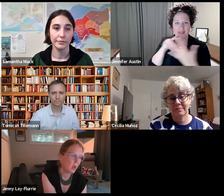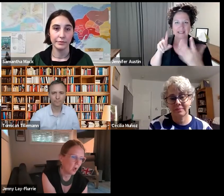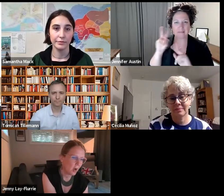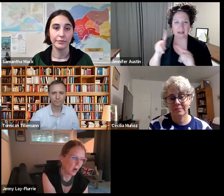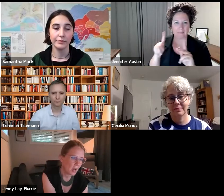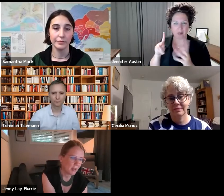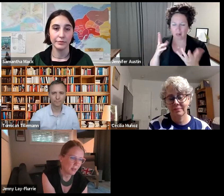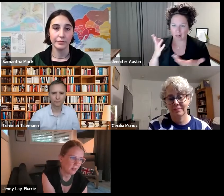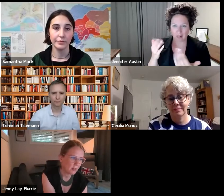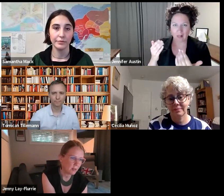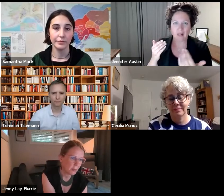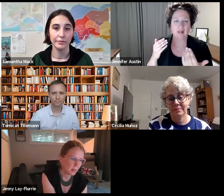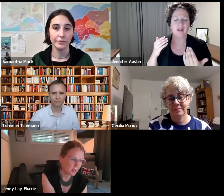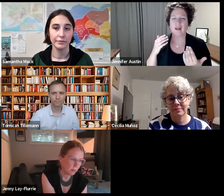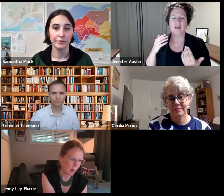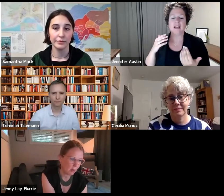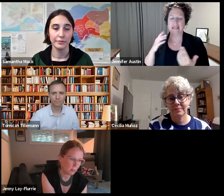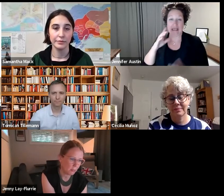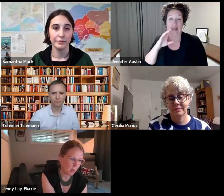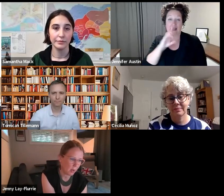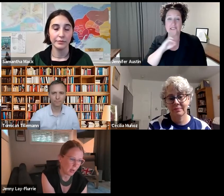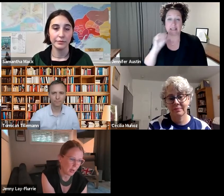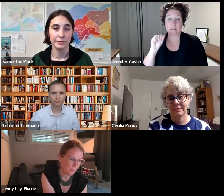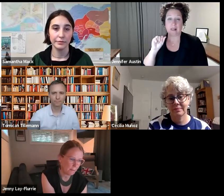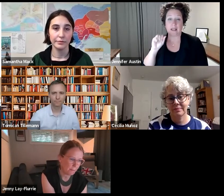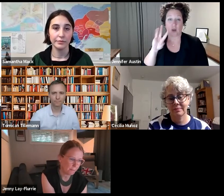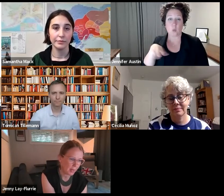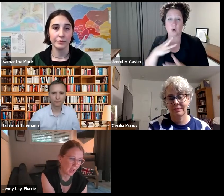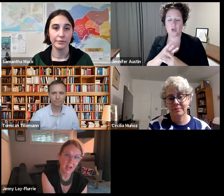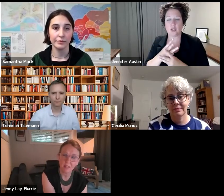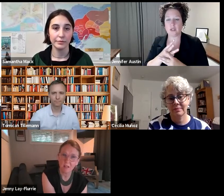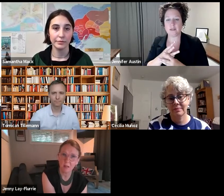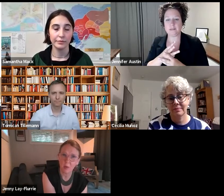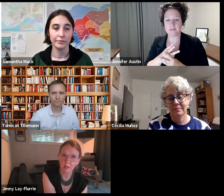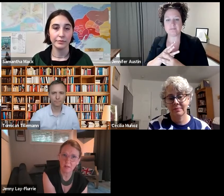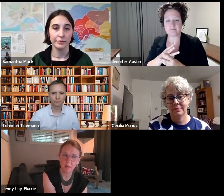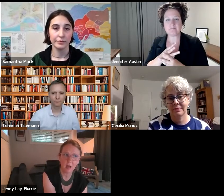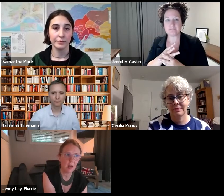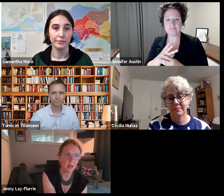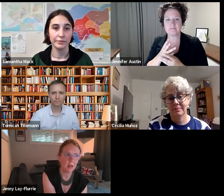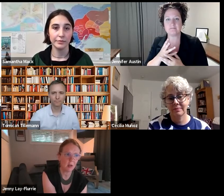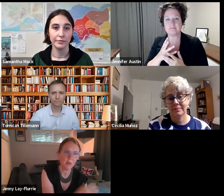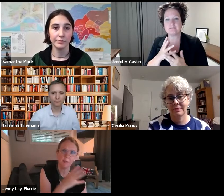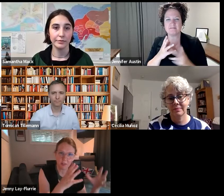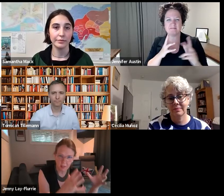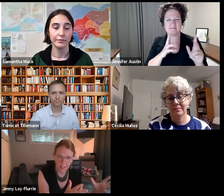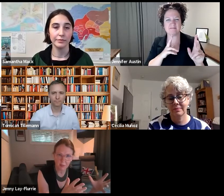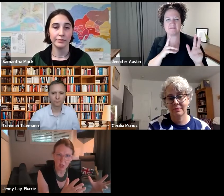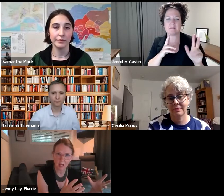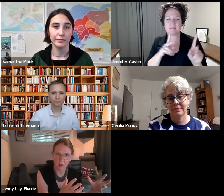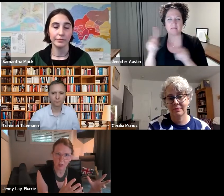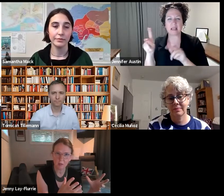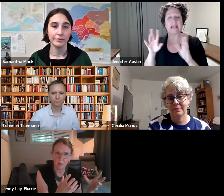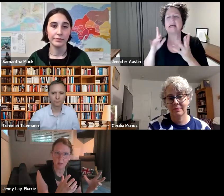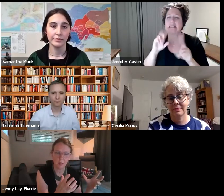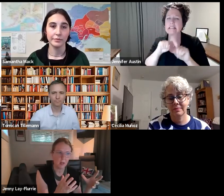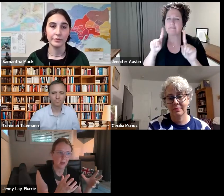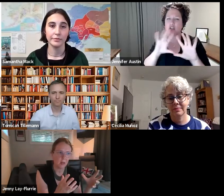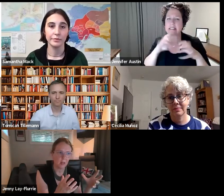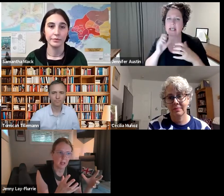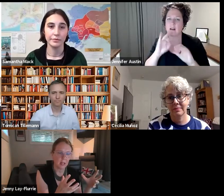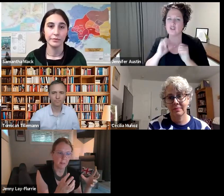expertise. I think the disability realm has in some ways a different set of challenges,